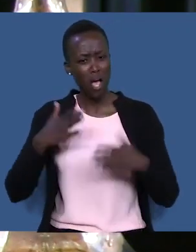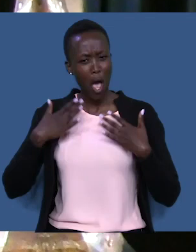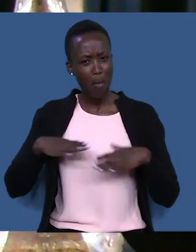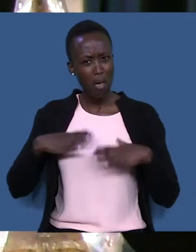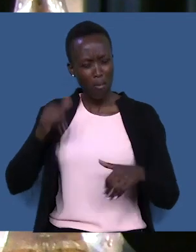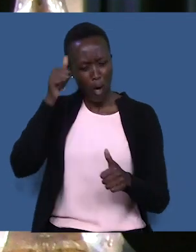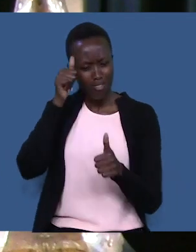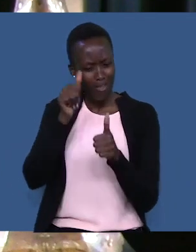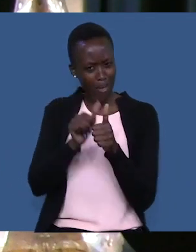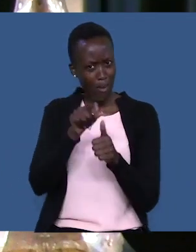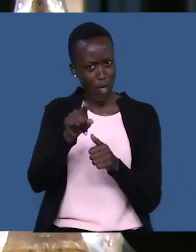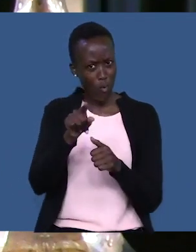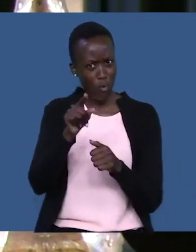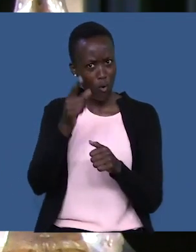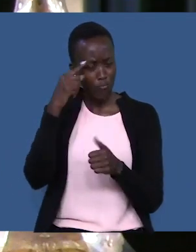for?